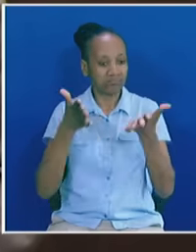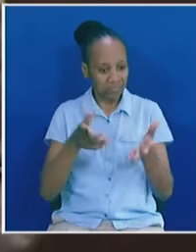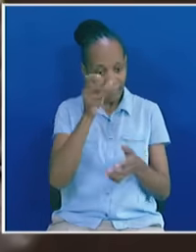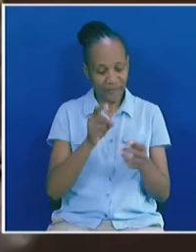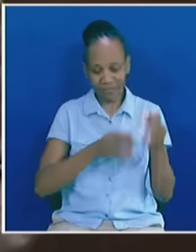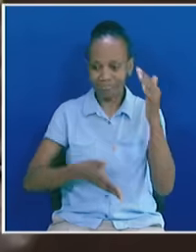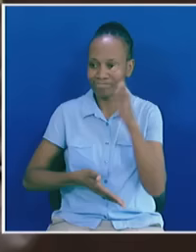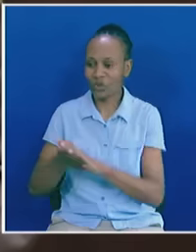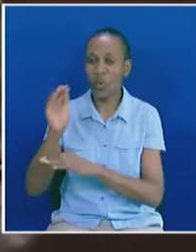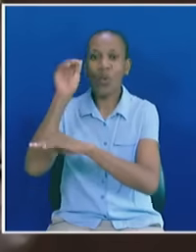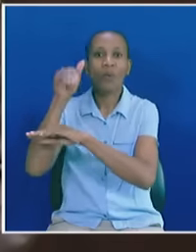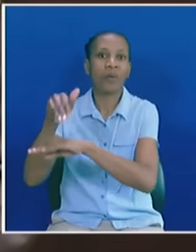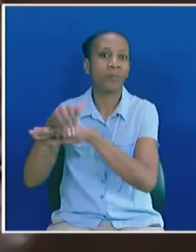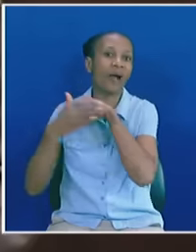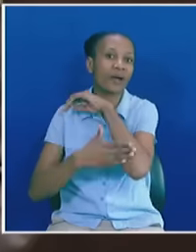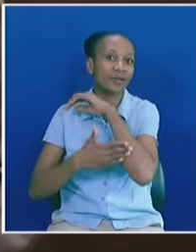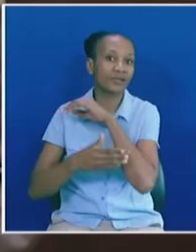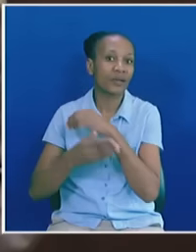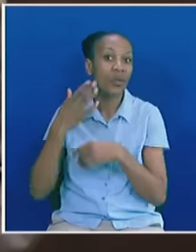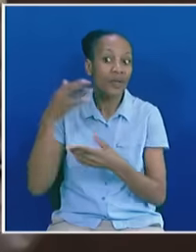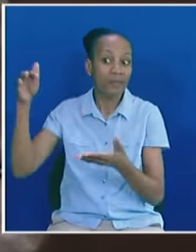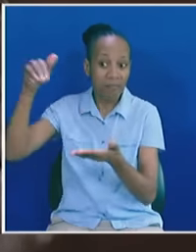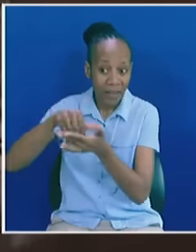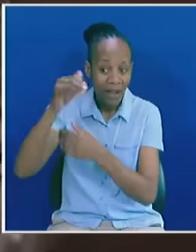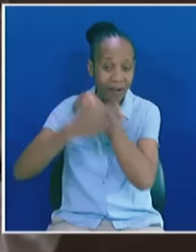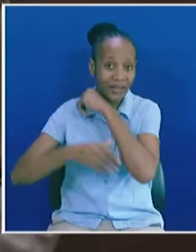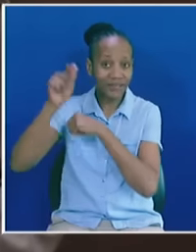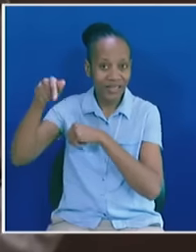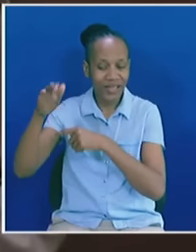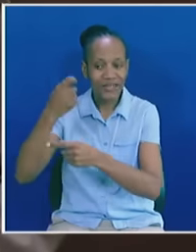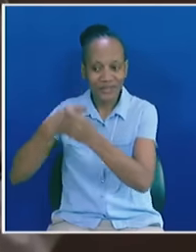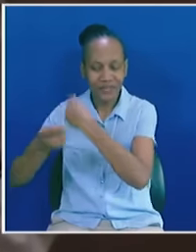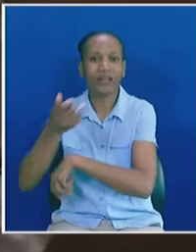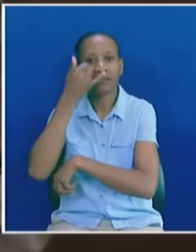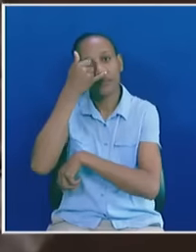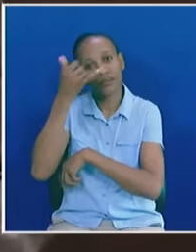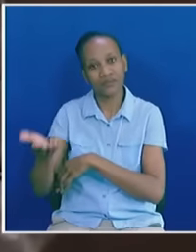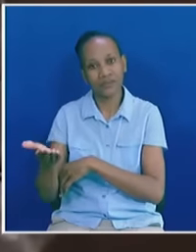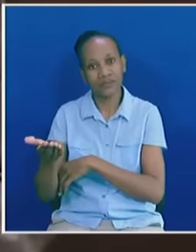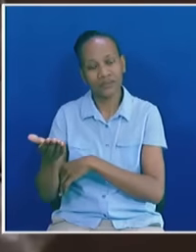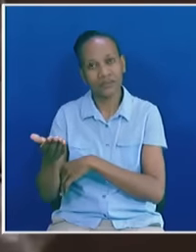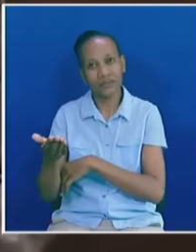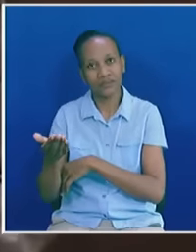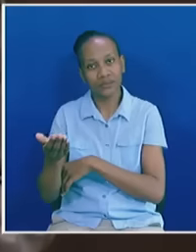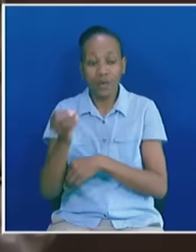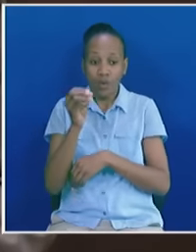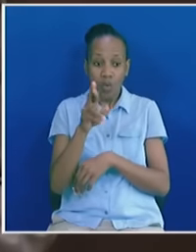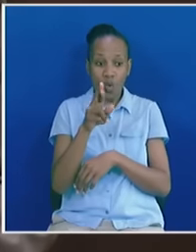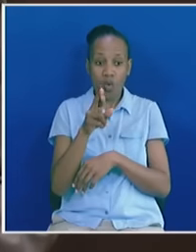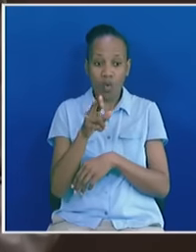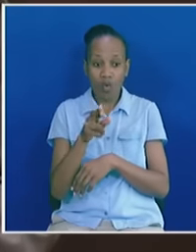abroad for what drug lords call training, or ask them to